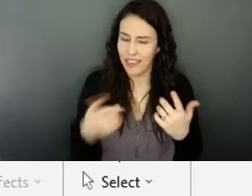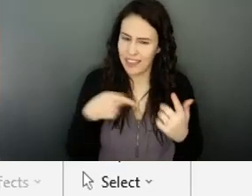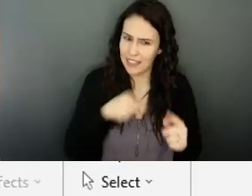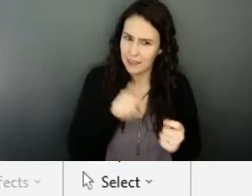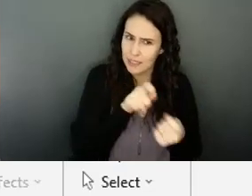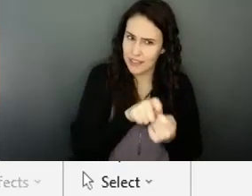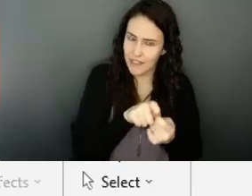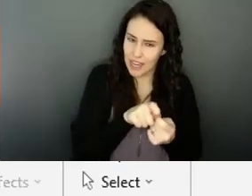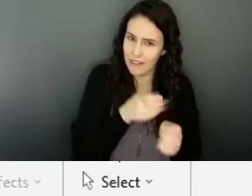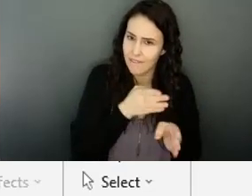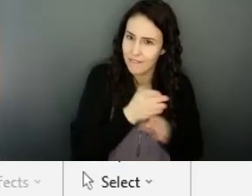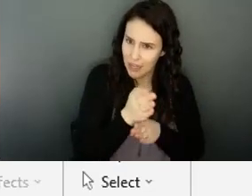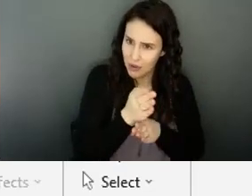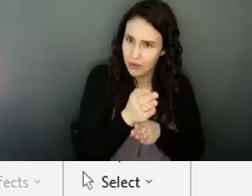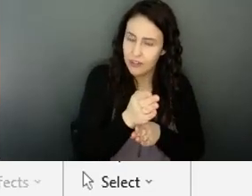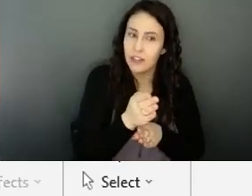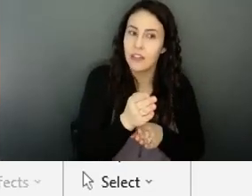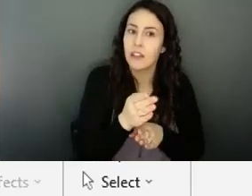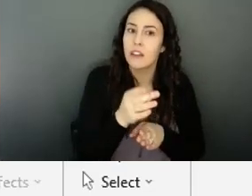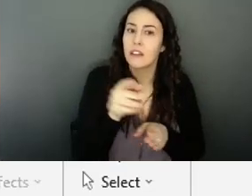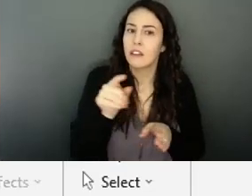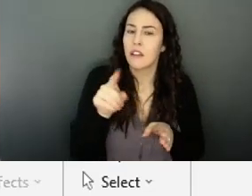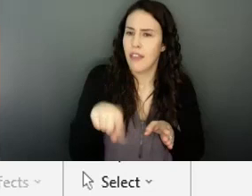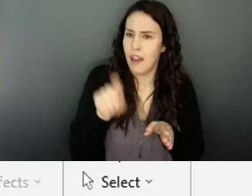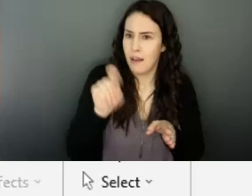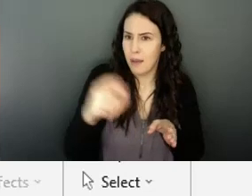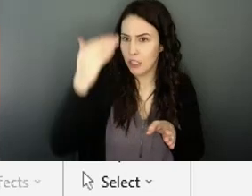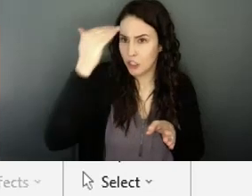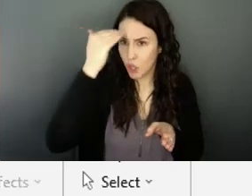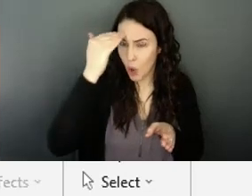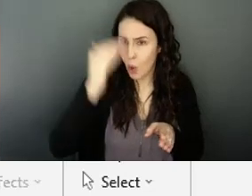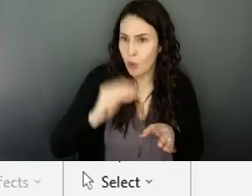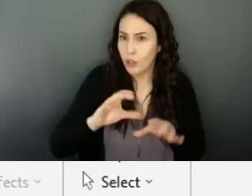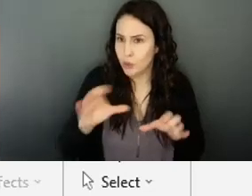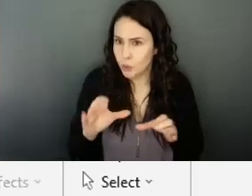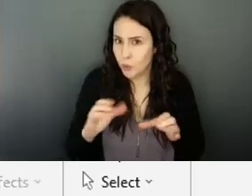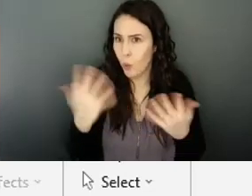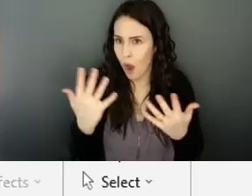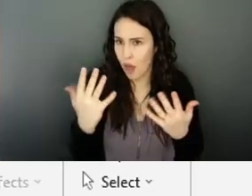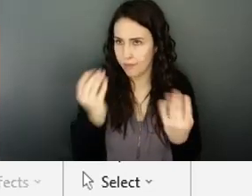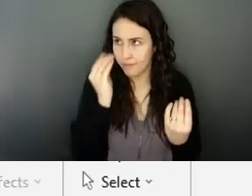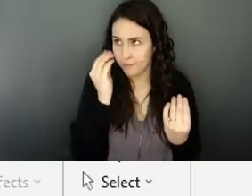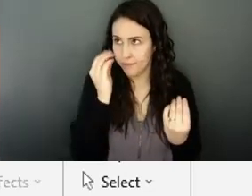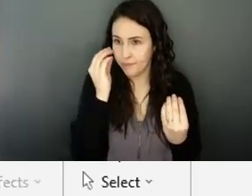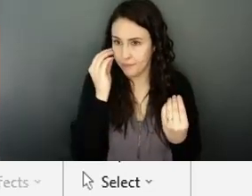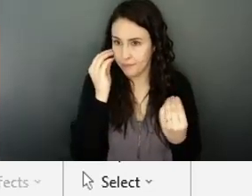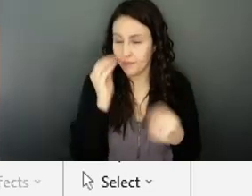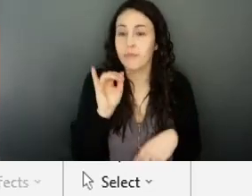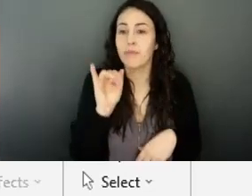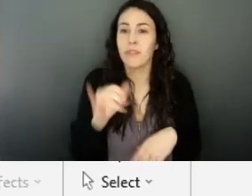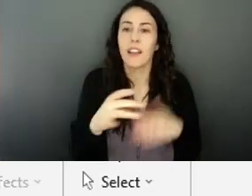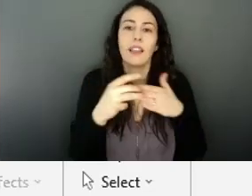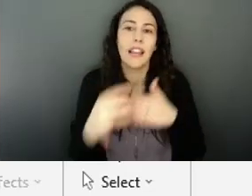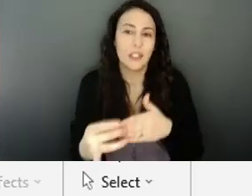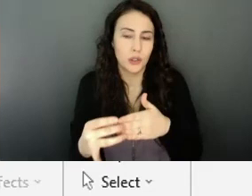to be expected to know and do? And that led to the authentic assessment